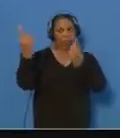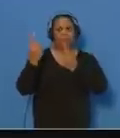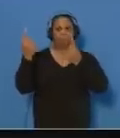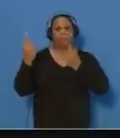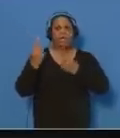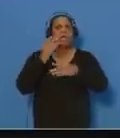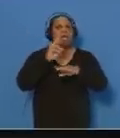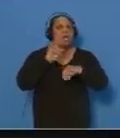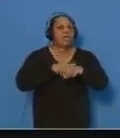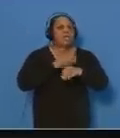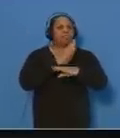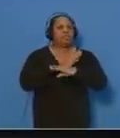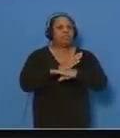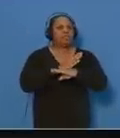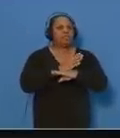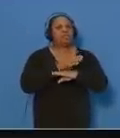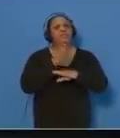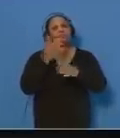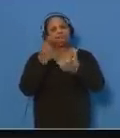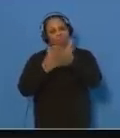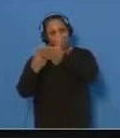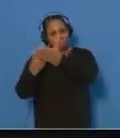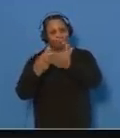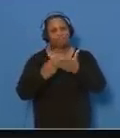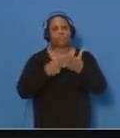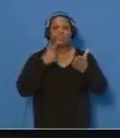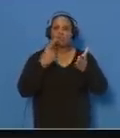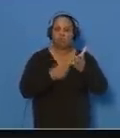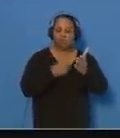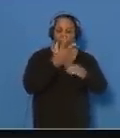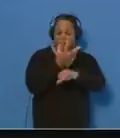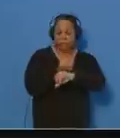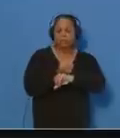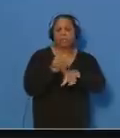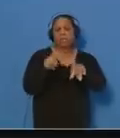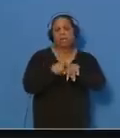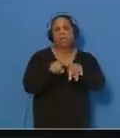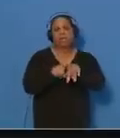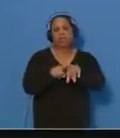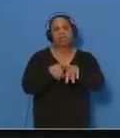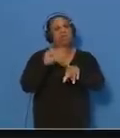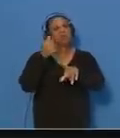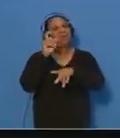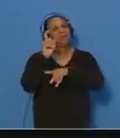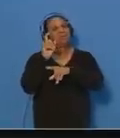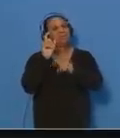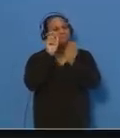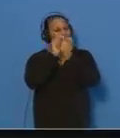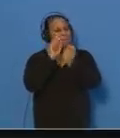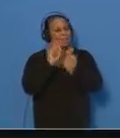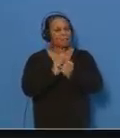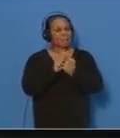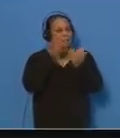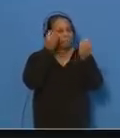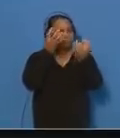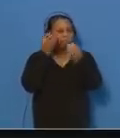on items surrounding our shelter-in-place order and other specifics which are necessary to relay to members of the